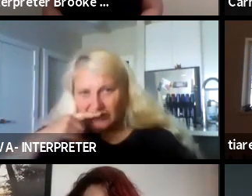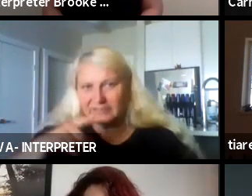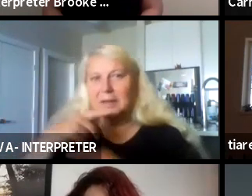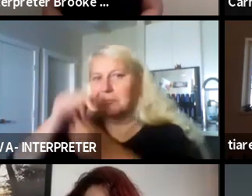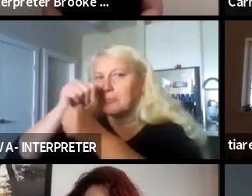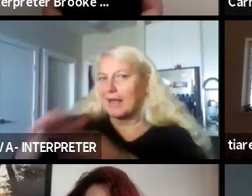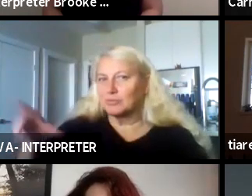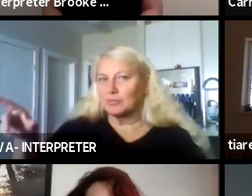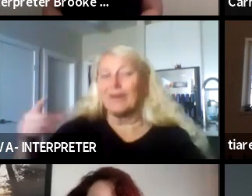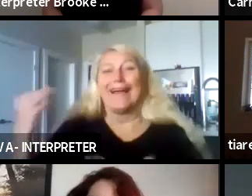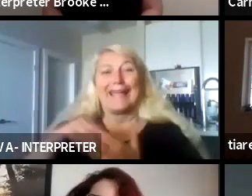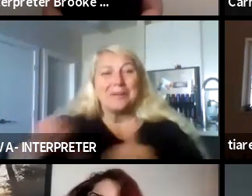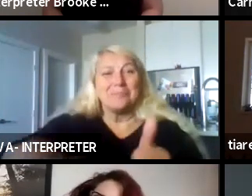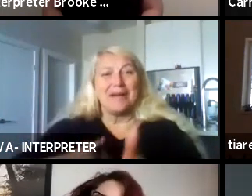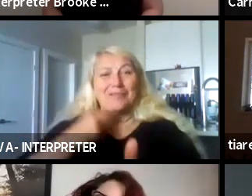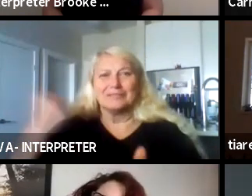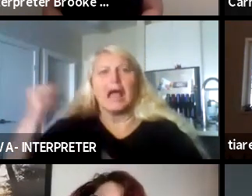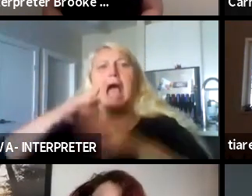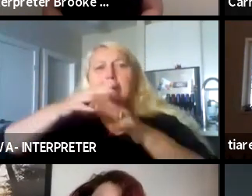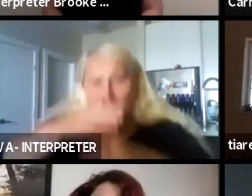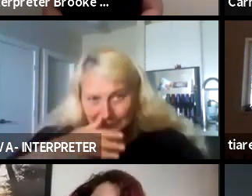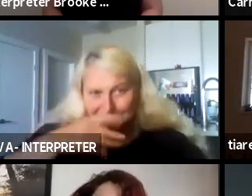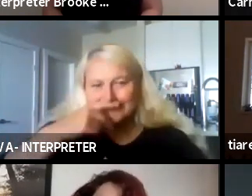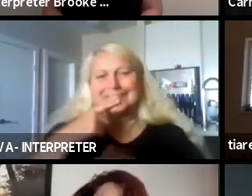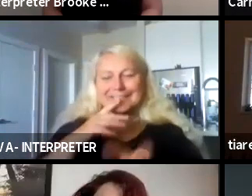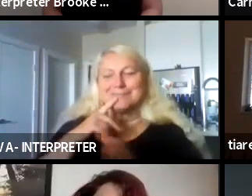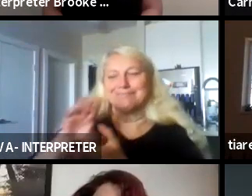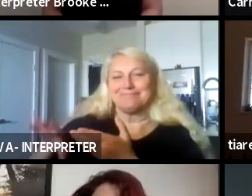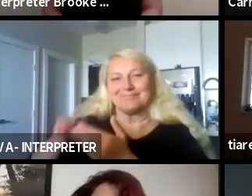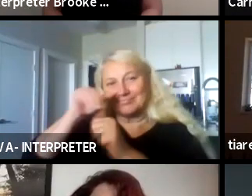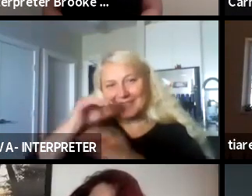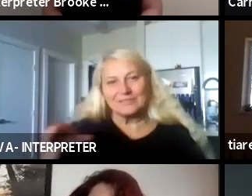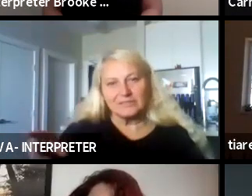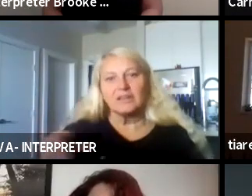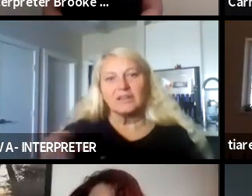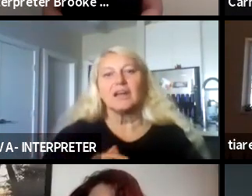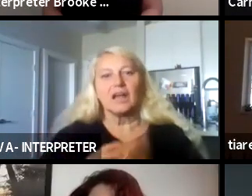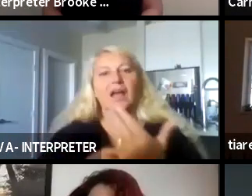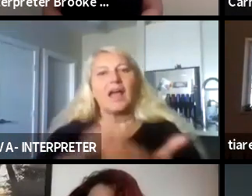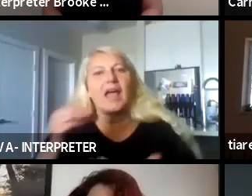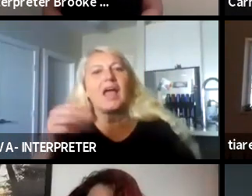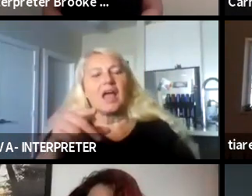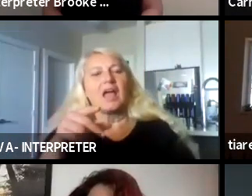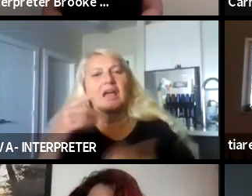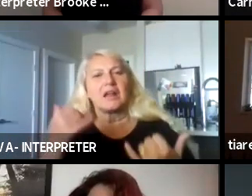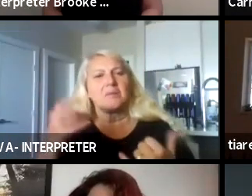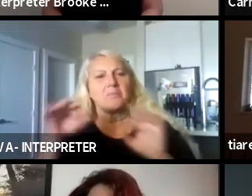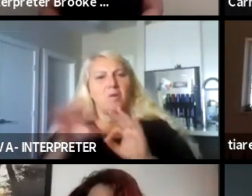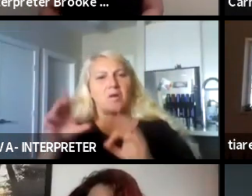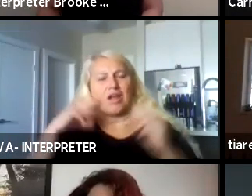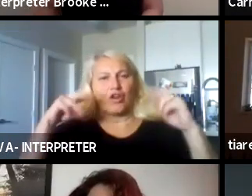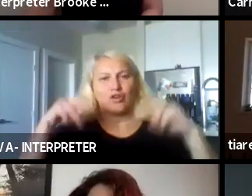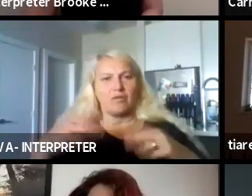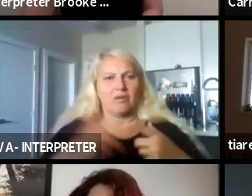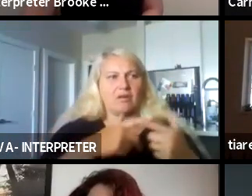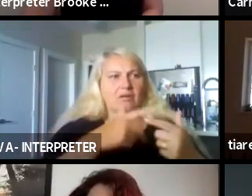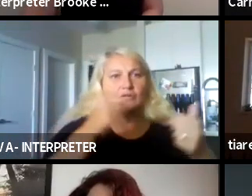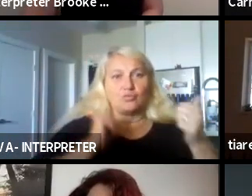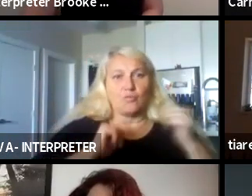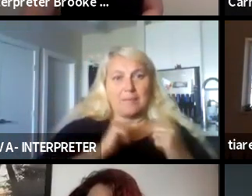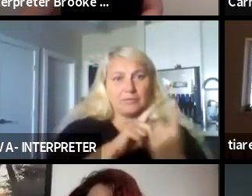bless you again. It's supposed to be talking about how dramaturgy and theater and disability all come together in